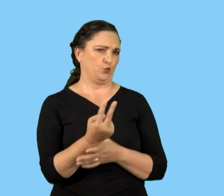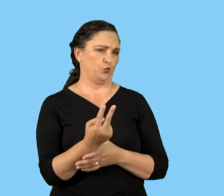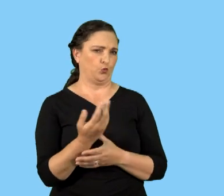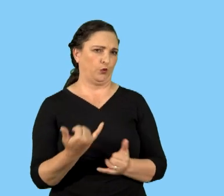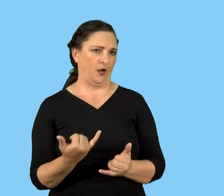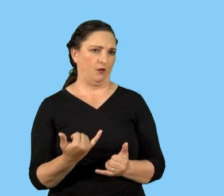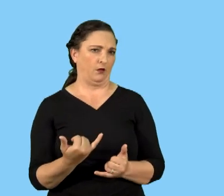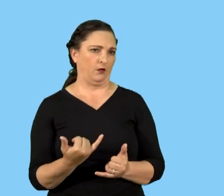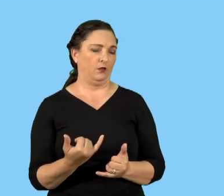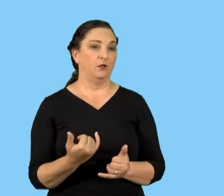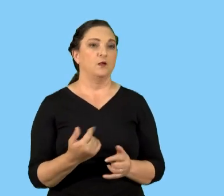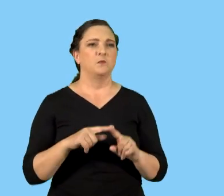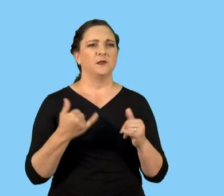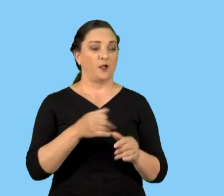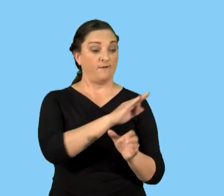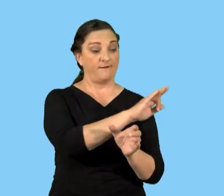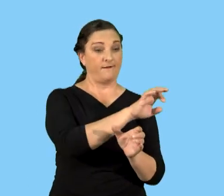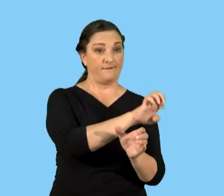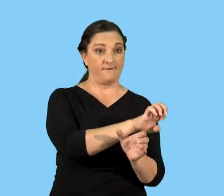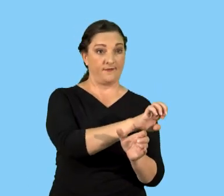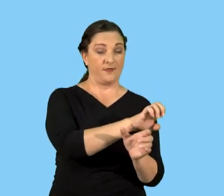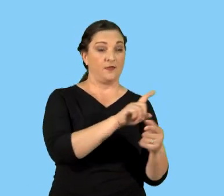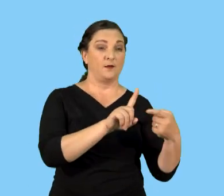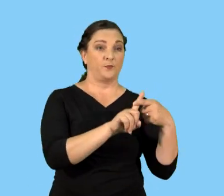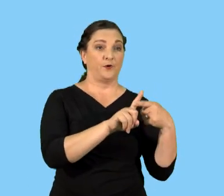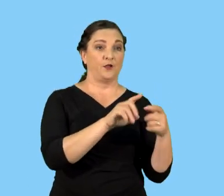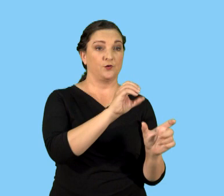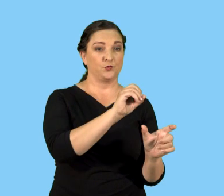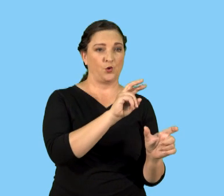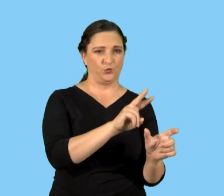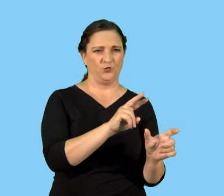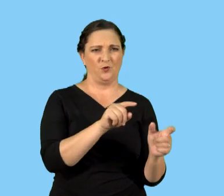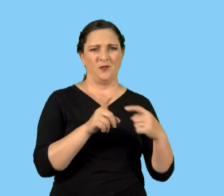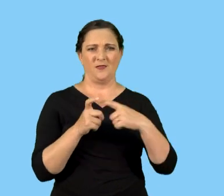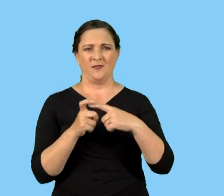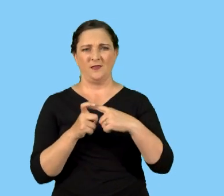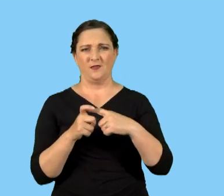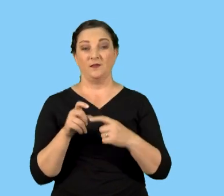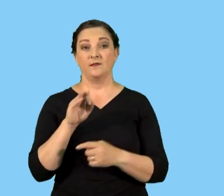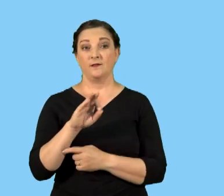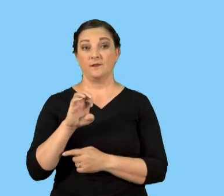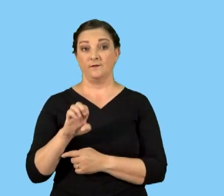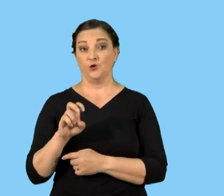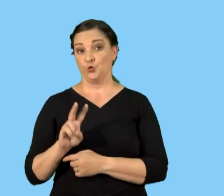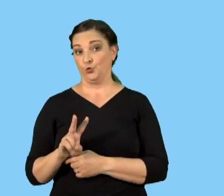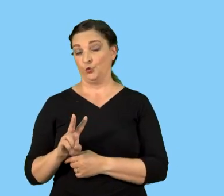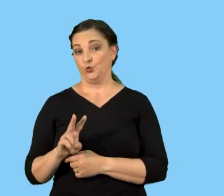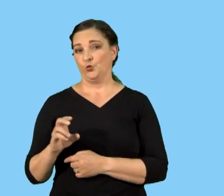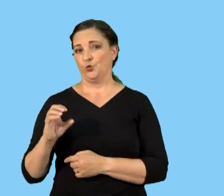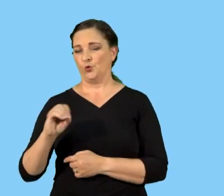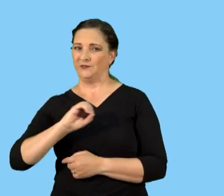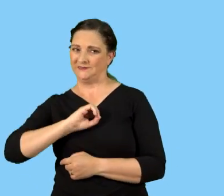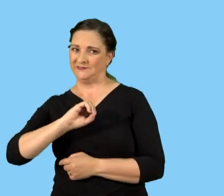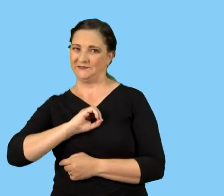We're seeing that we have 1 Fe on the left-hand side, but we have 2 Fe on the right-hand side. So as we have said, the difference with